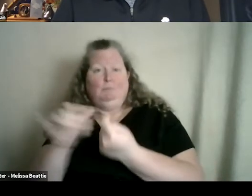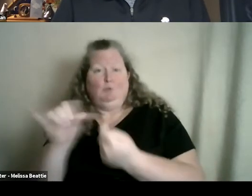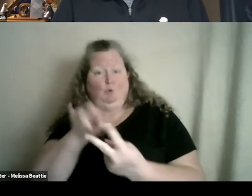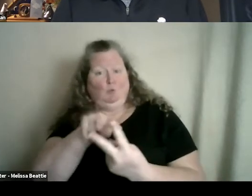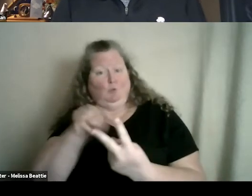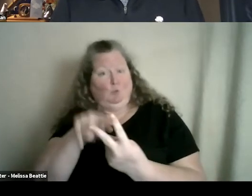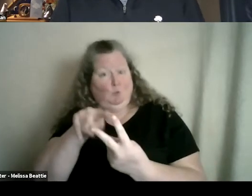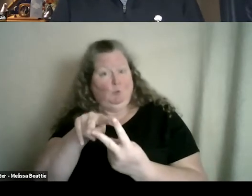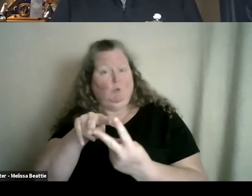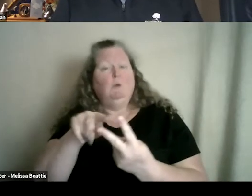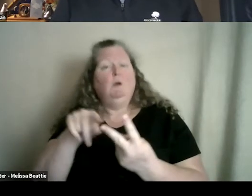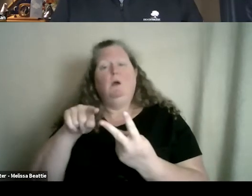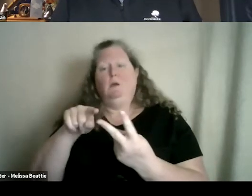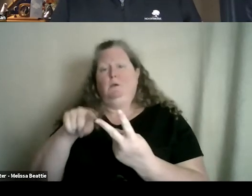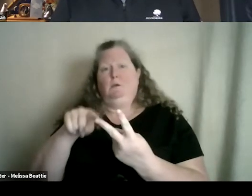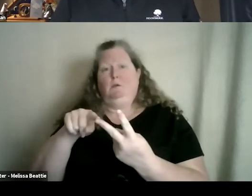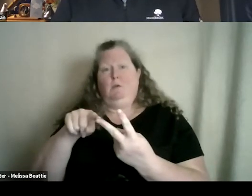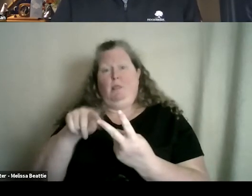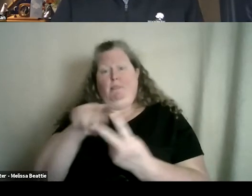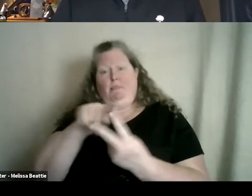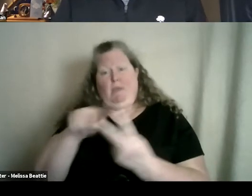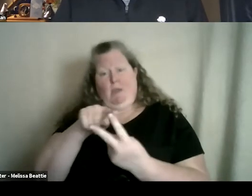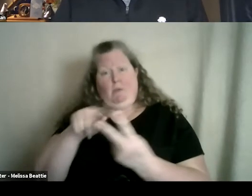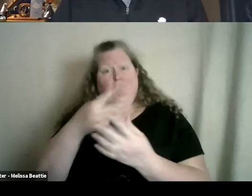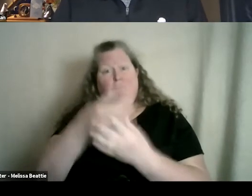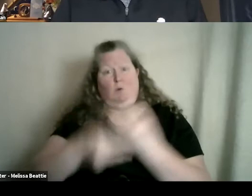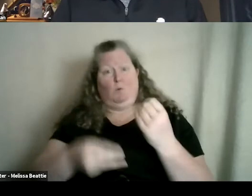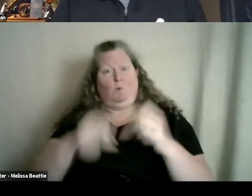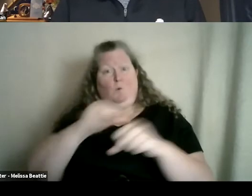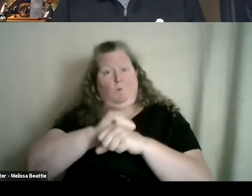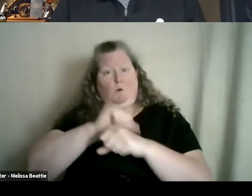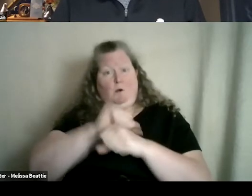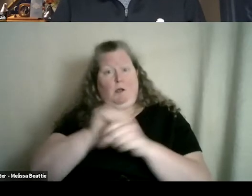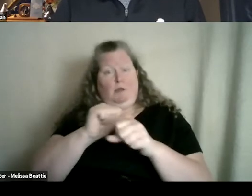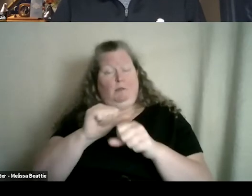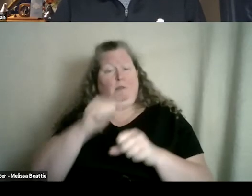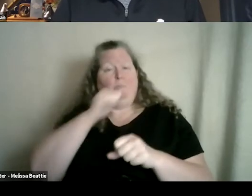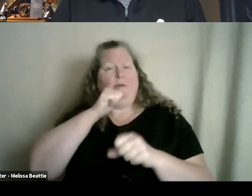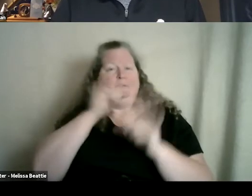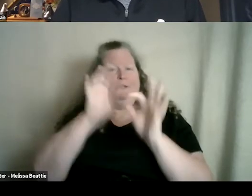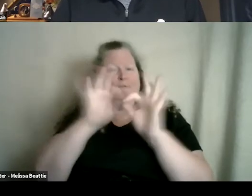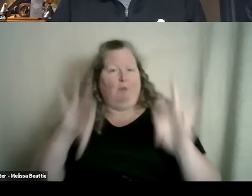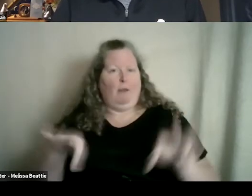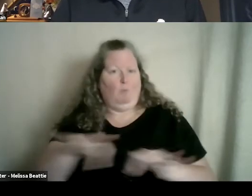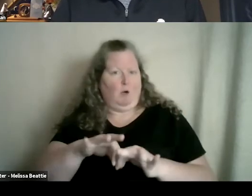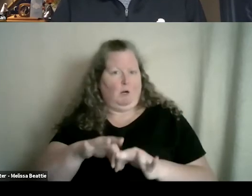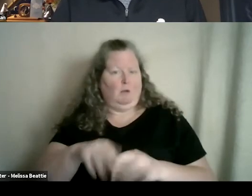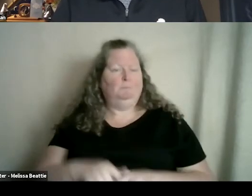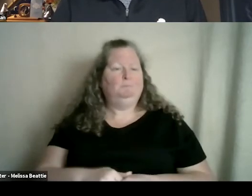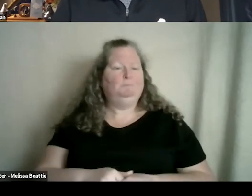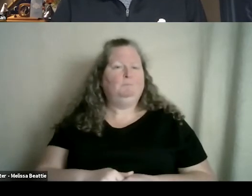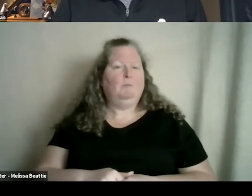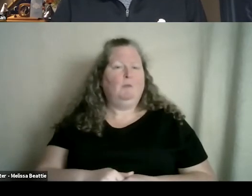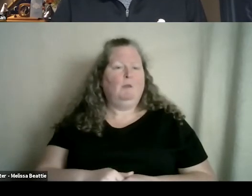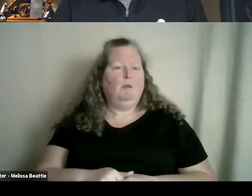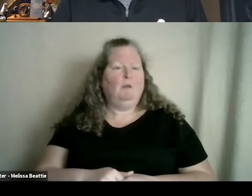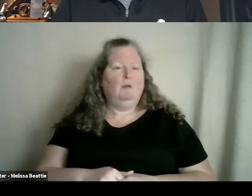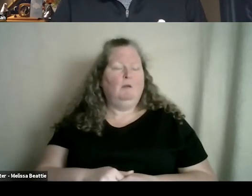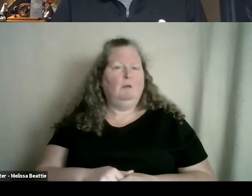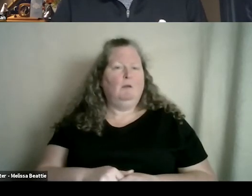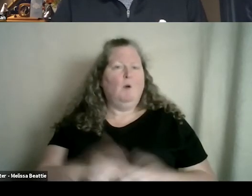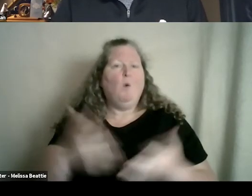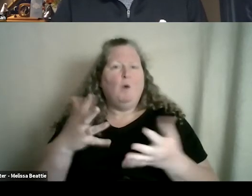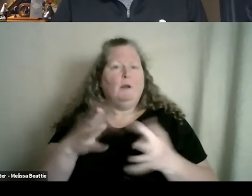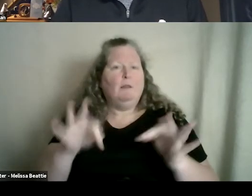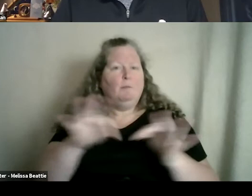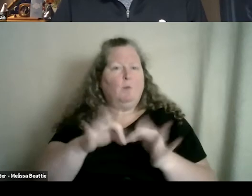is to do the privacy framework. And you can't do both. So one of the things that is important in